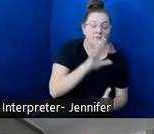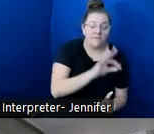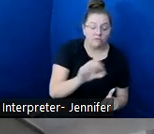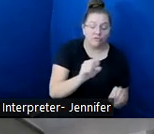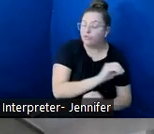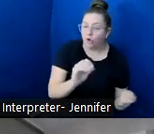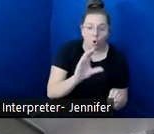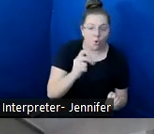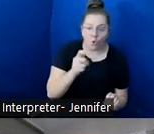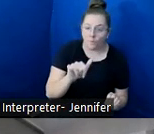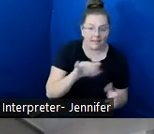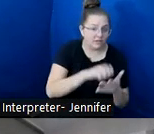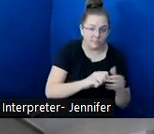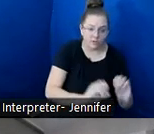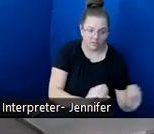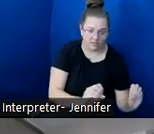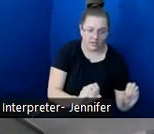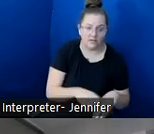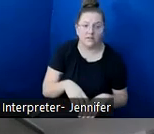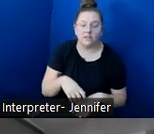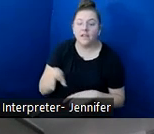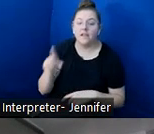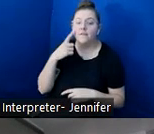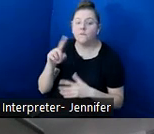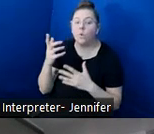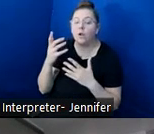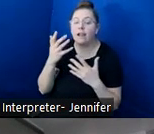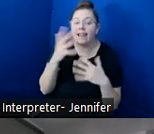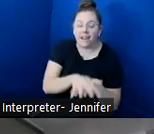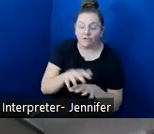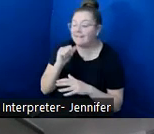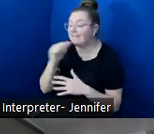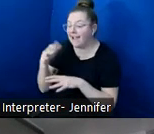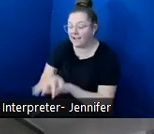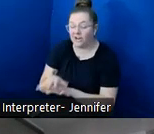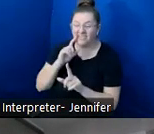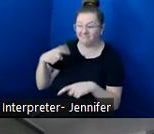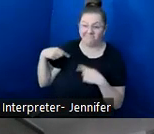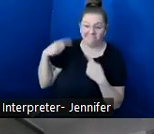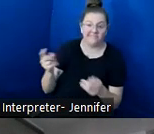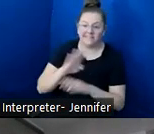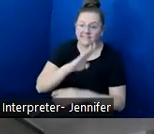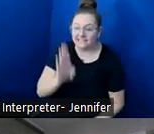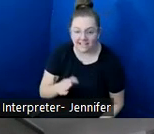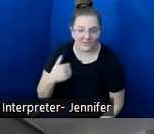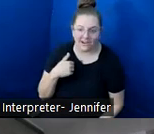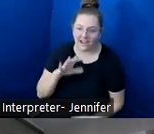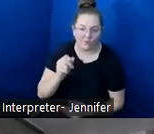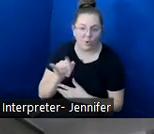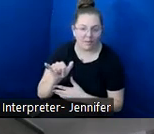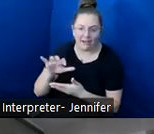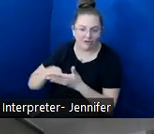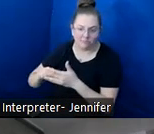fee-for-service. In non-integrated and integrated SNBC, there has never been copays or deductibles since